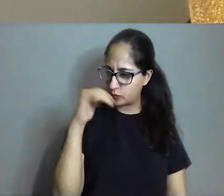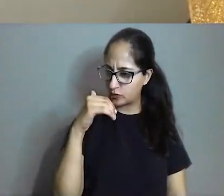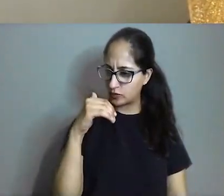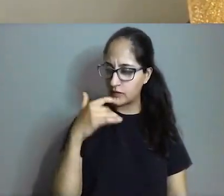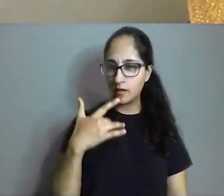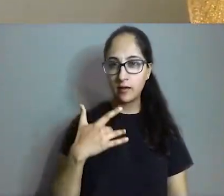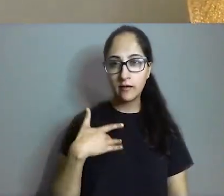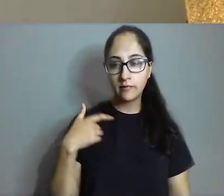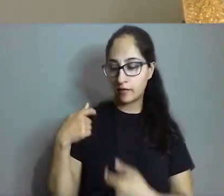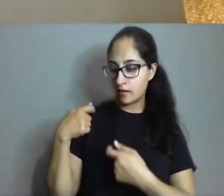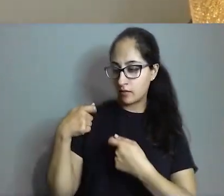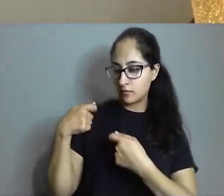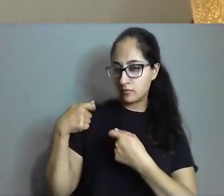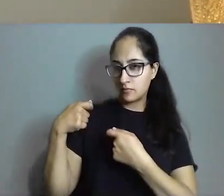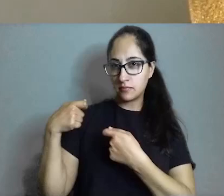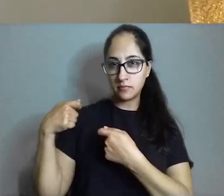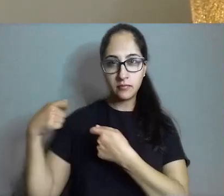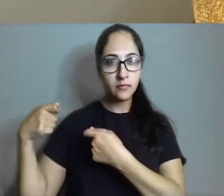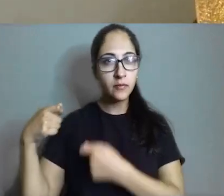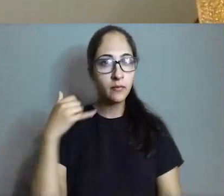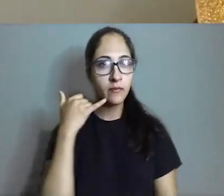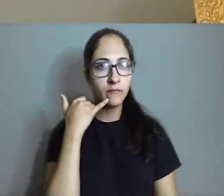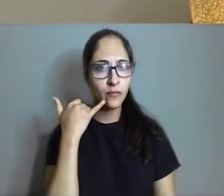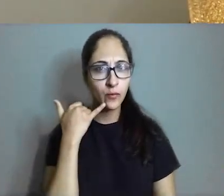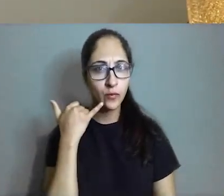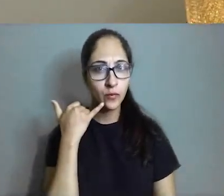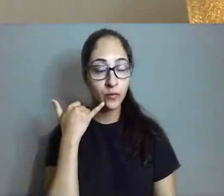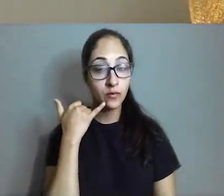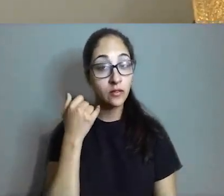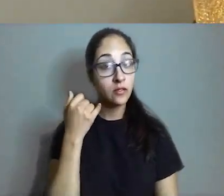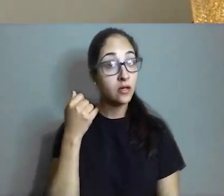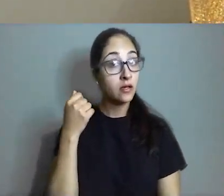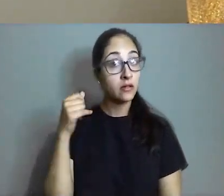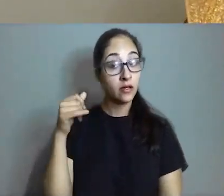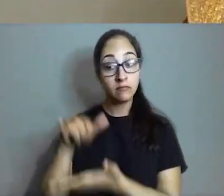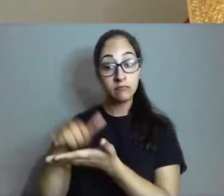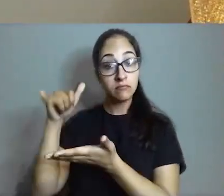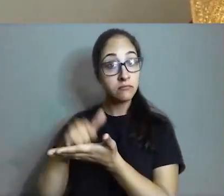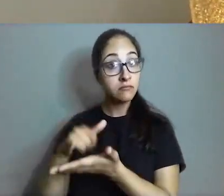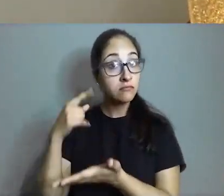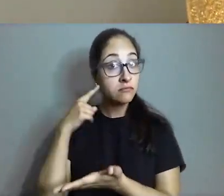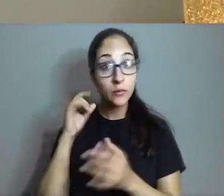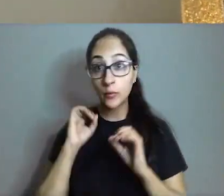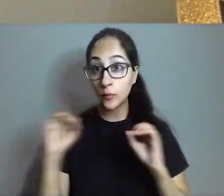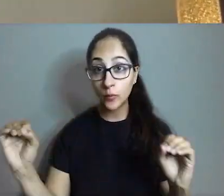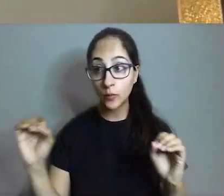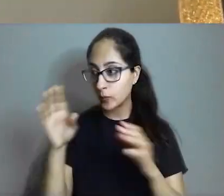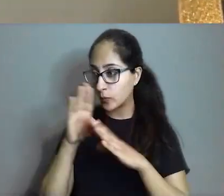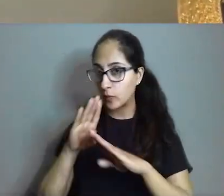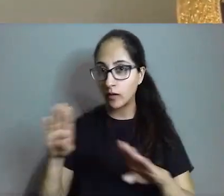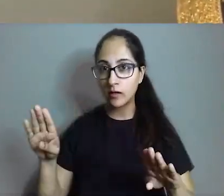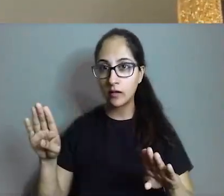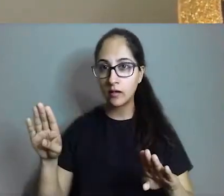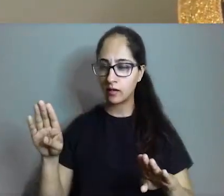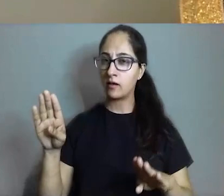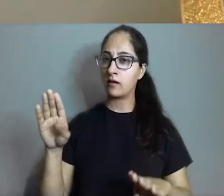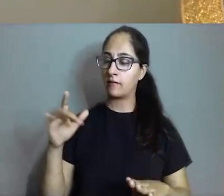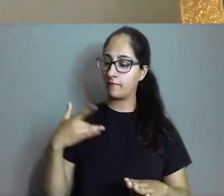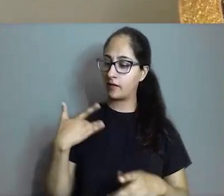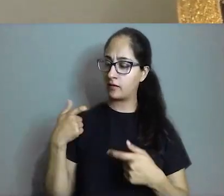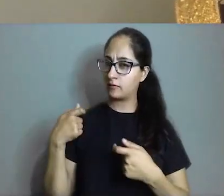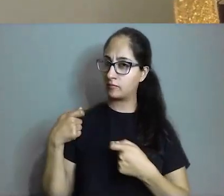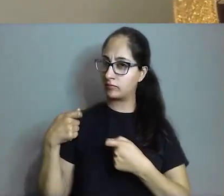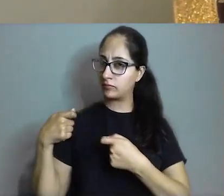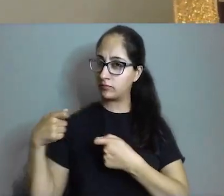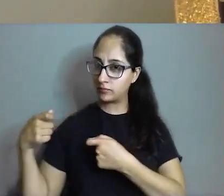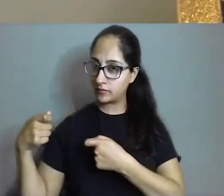and dry my hands and walk over to the kitchen table where my phone was placed face down and it wasn't audibly